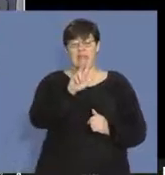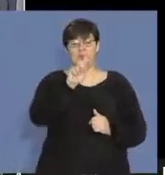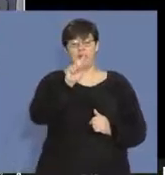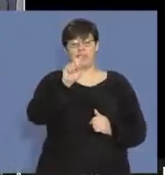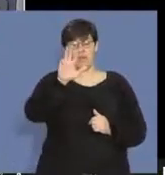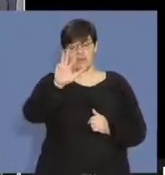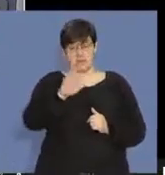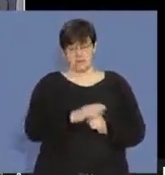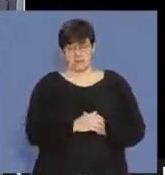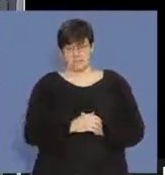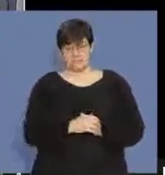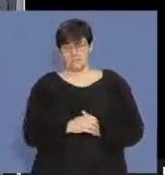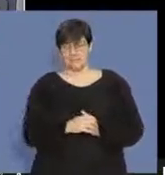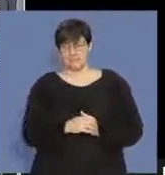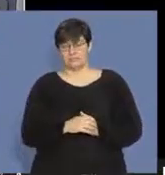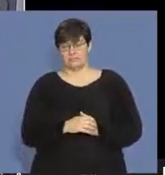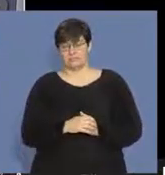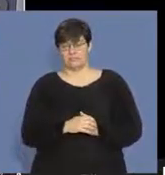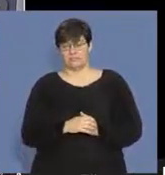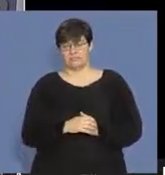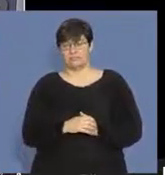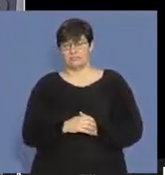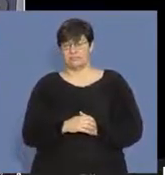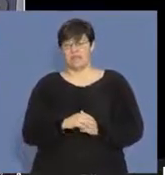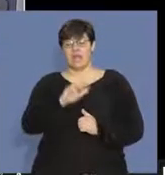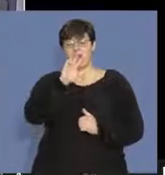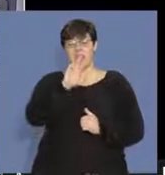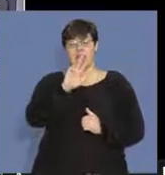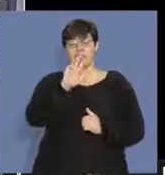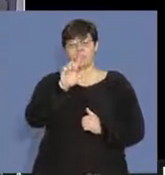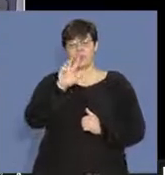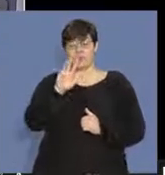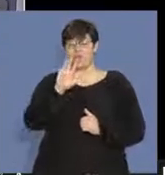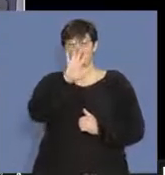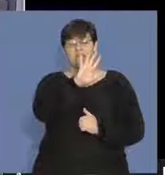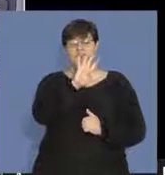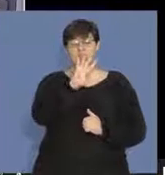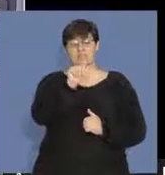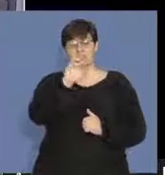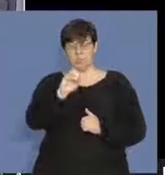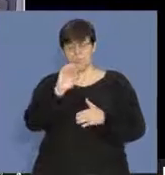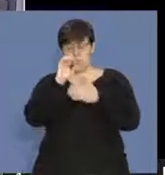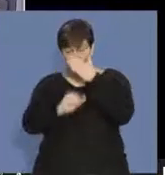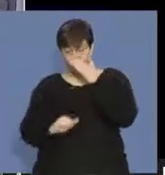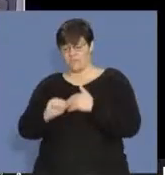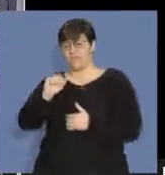And that will give you a figure of 819. Okay? So now we take the